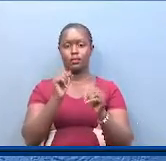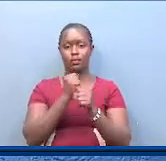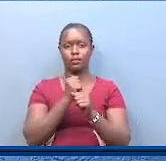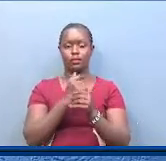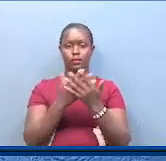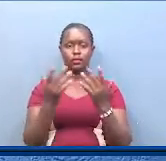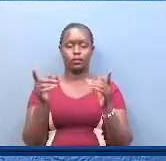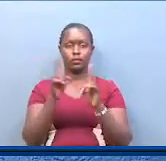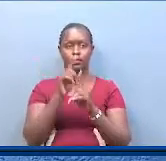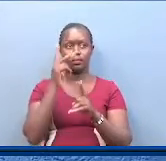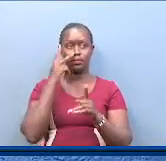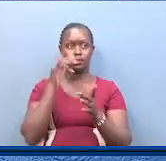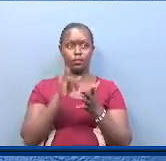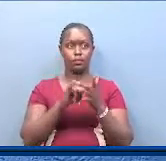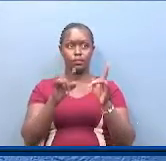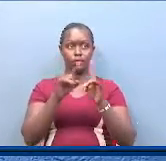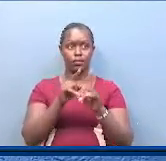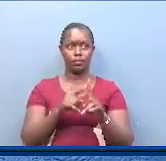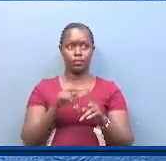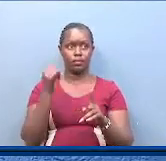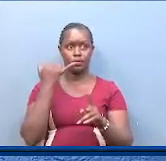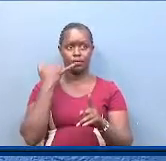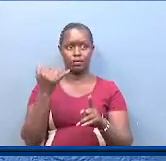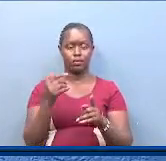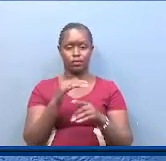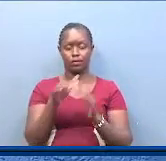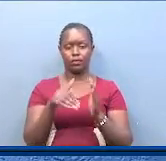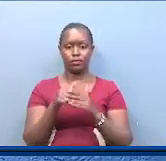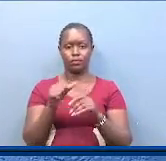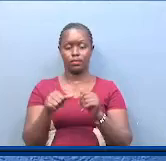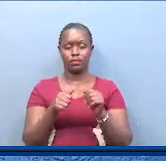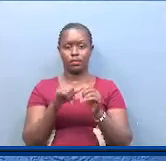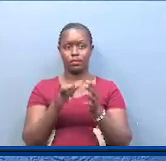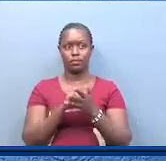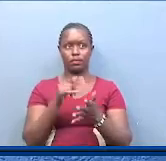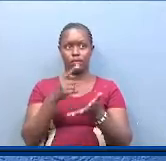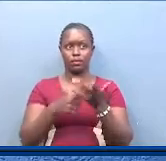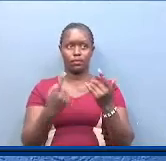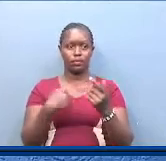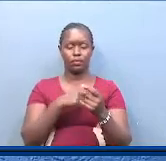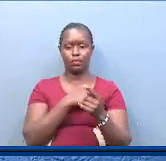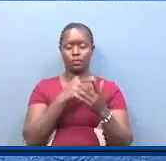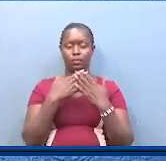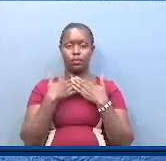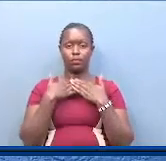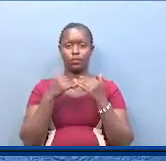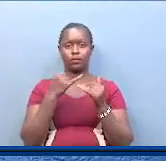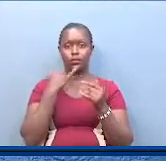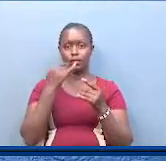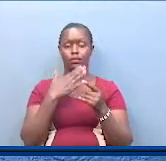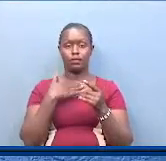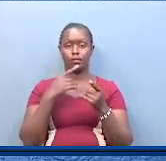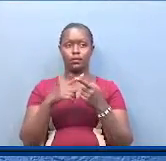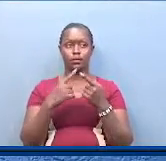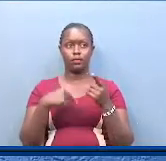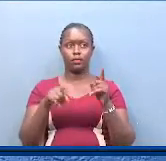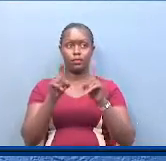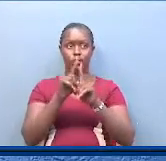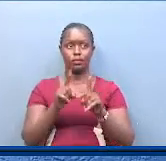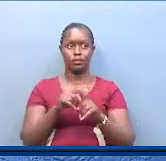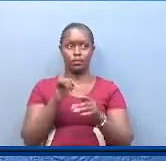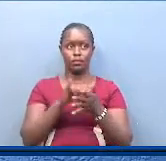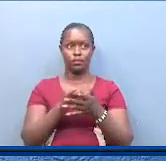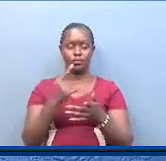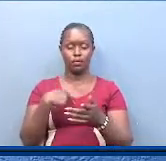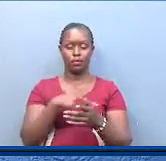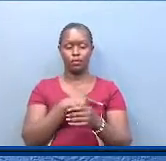You have seen that they're even calling IBC and trying to tell them to compromise the election. All right. So what we want a president that